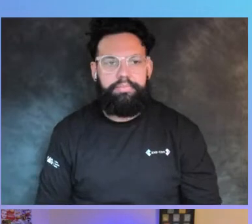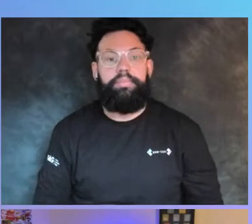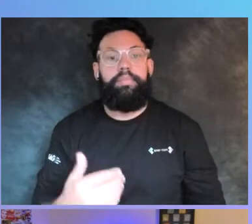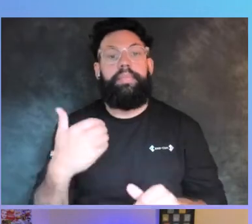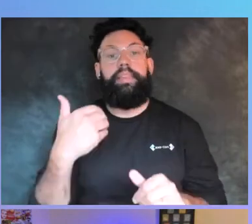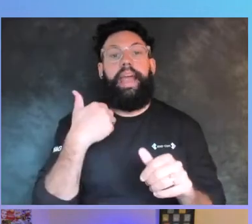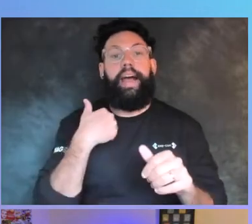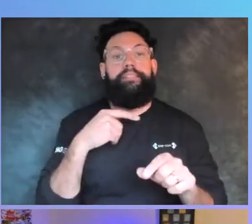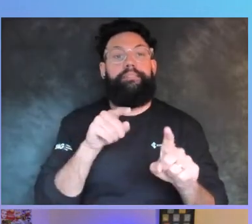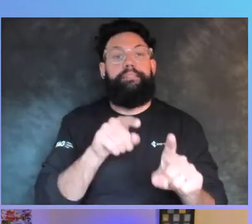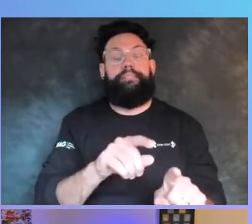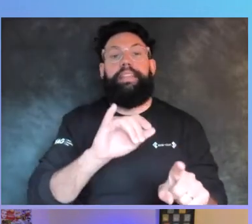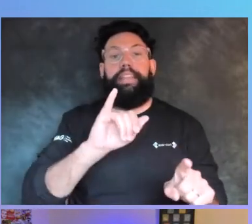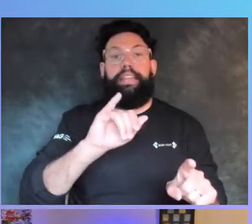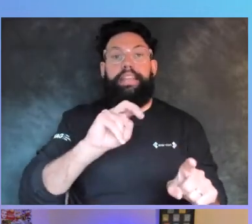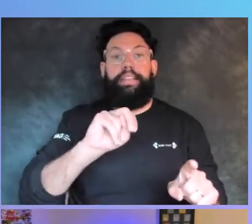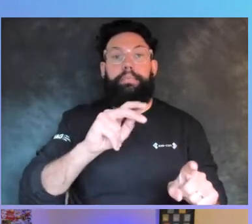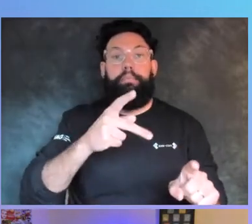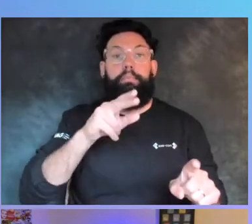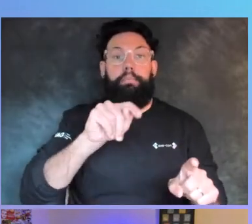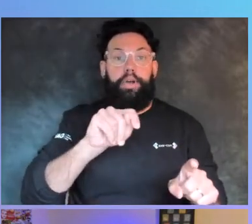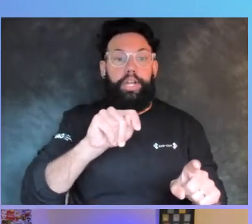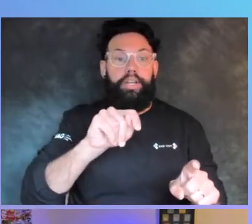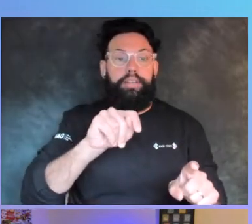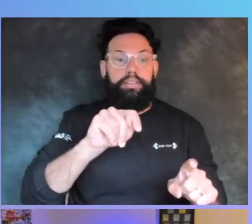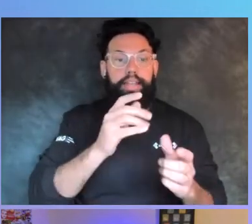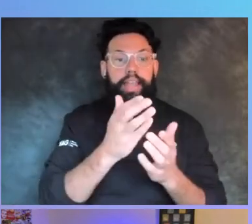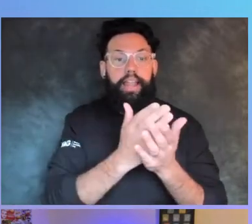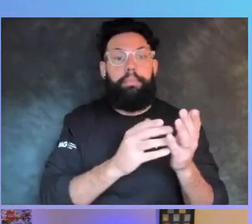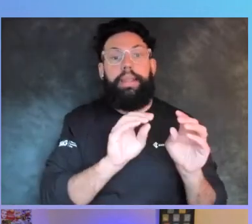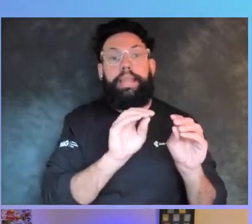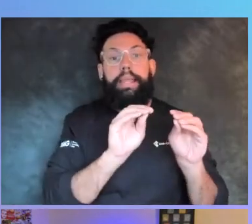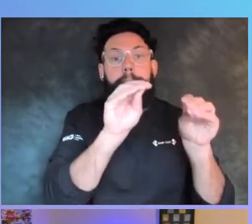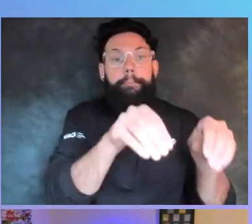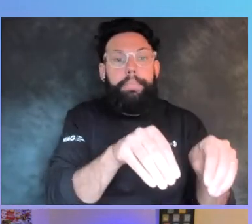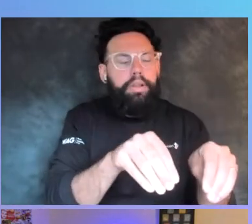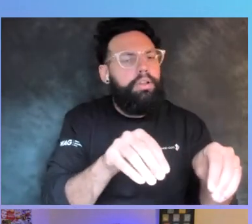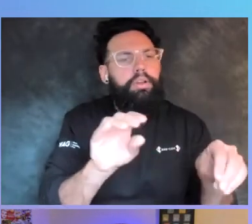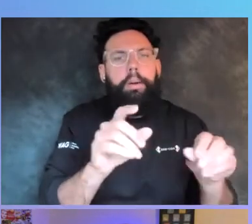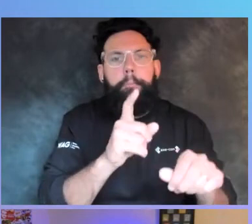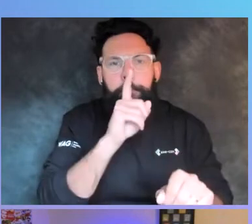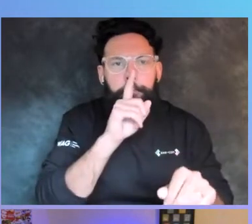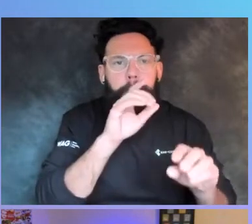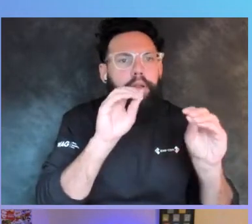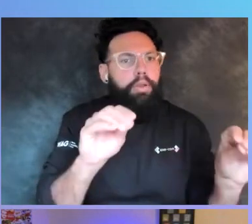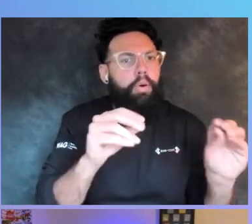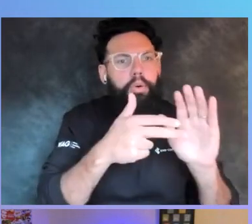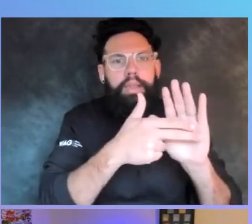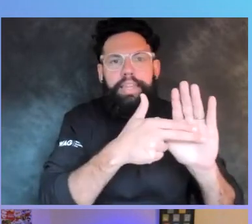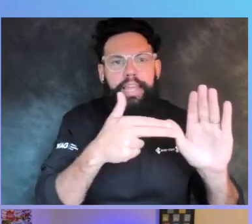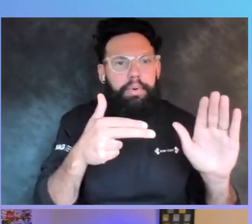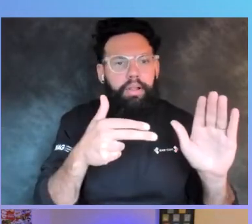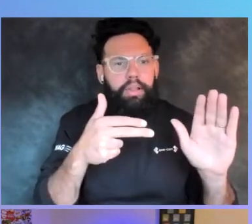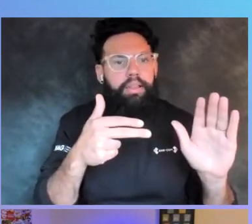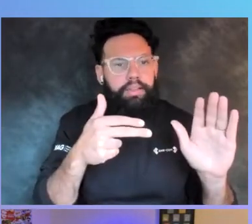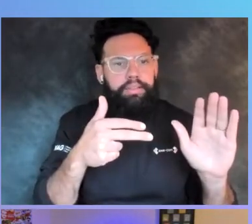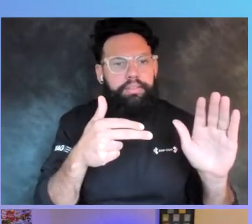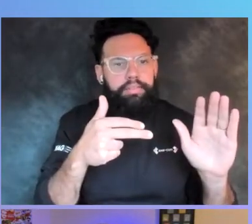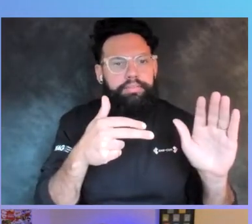element. This input element here does not have a label associated with it, therefore it's failing